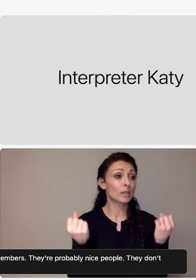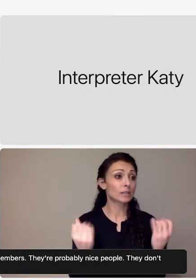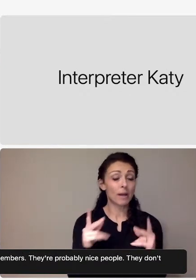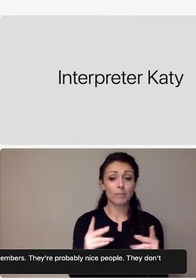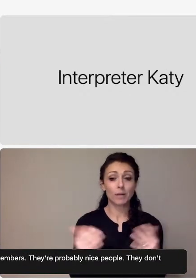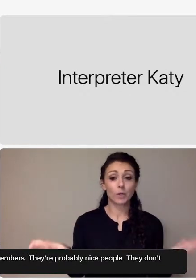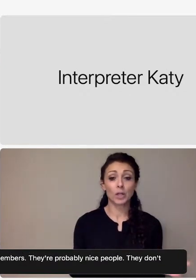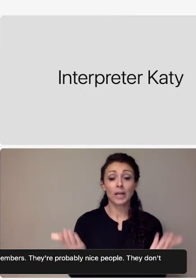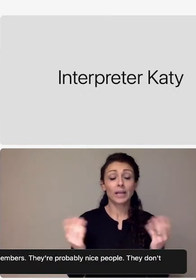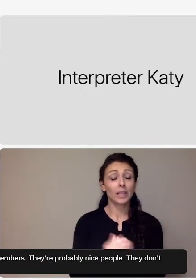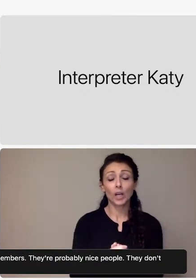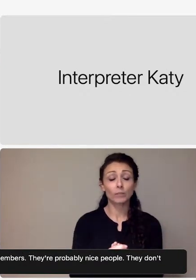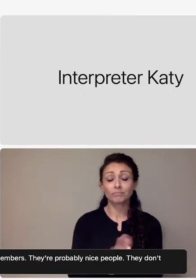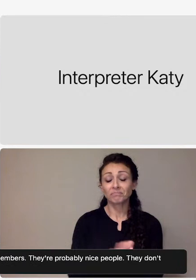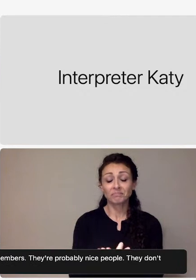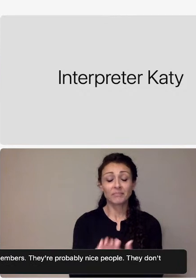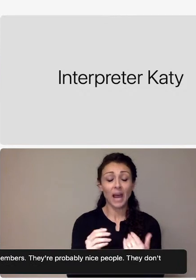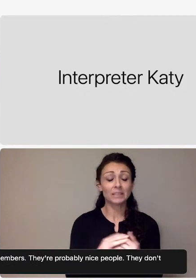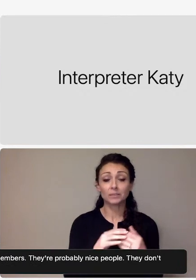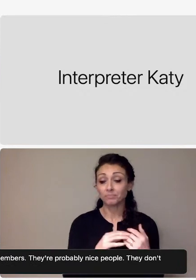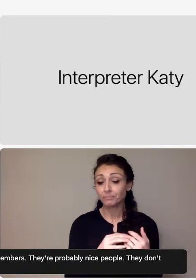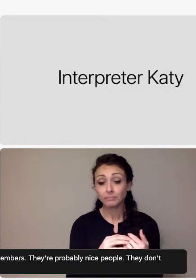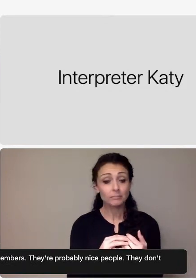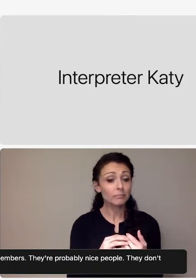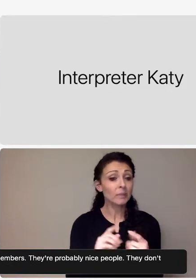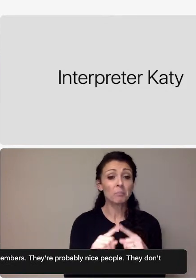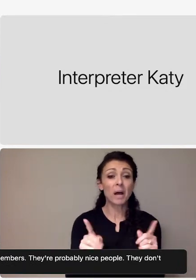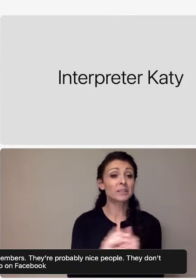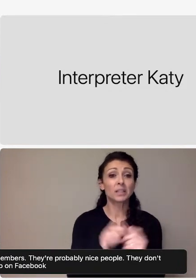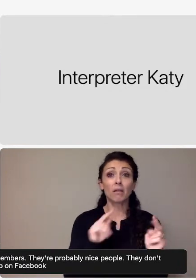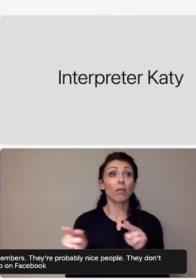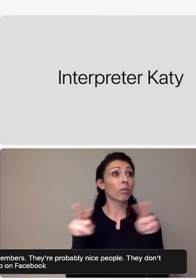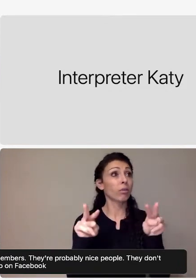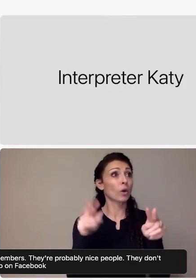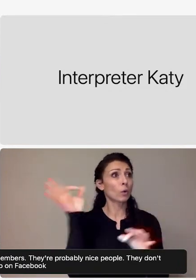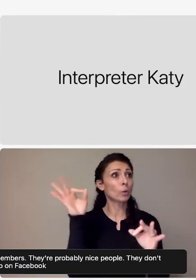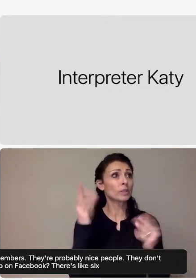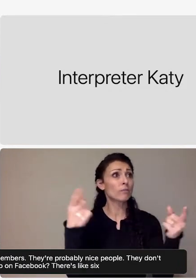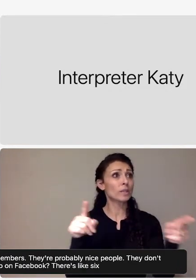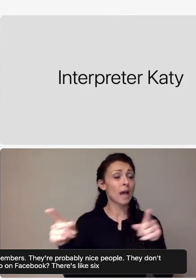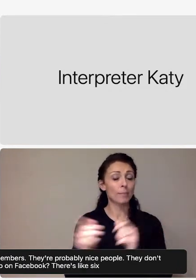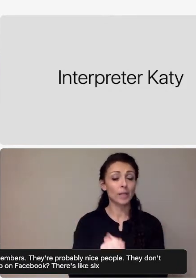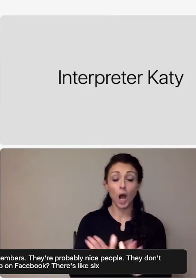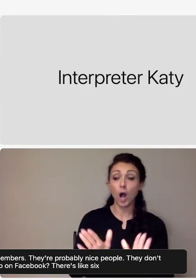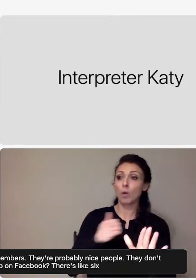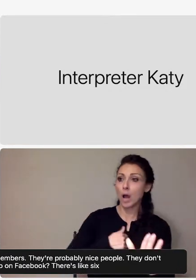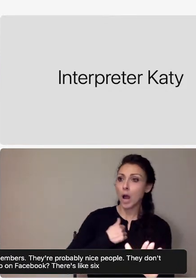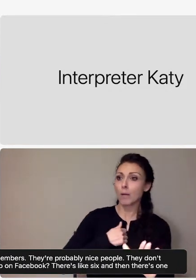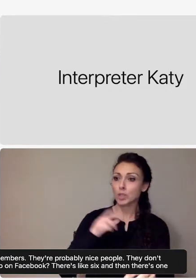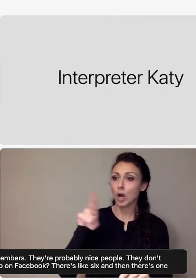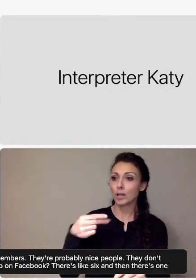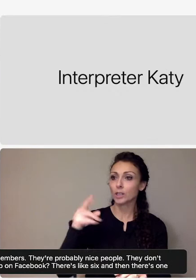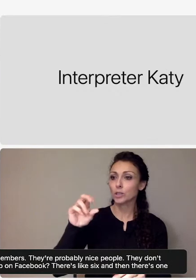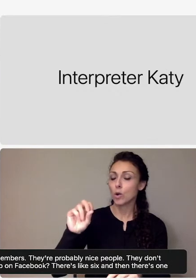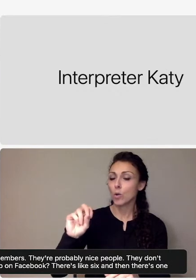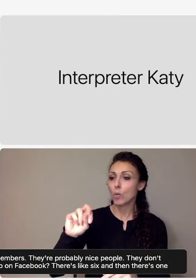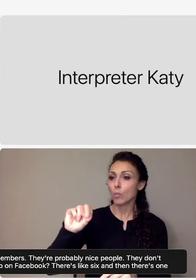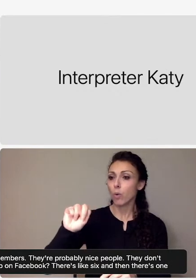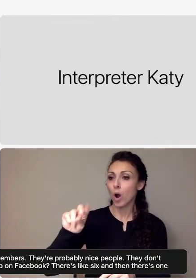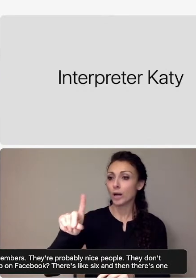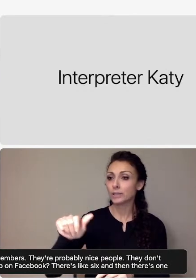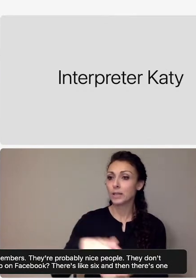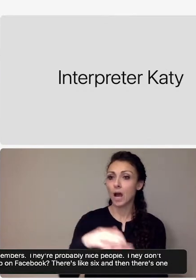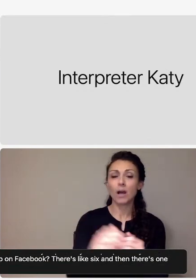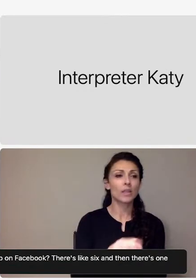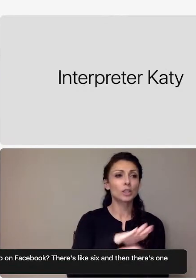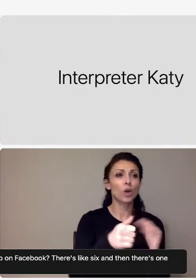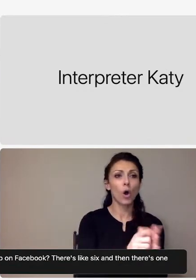rhonda fagin if you look me up on facebook um there's like six caucasian ronda fagans and then there's one black one so if you want to email me on facebook i'll be happy